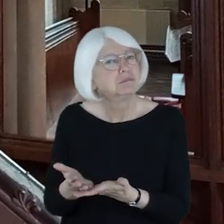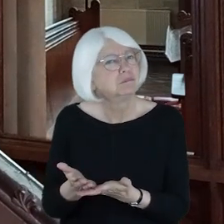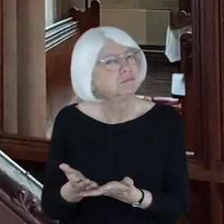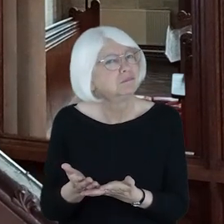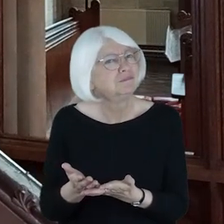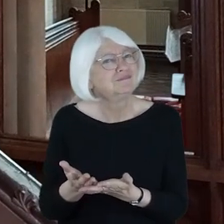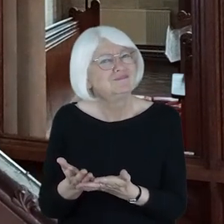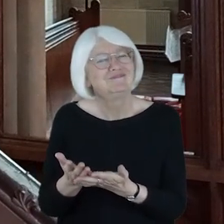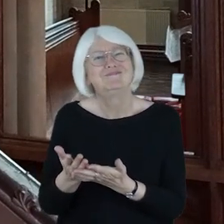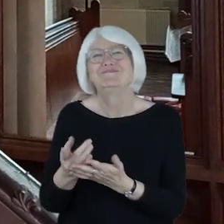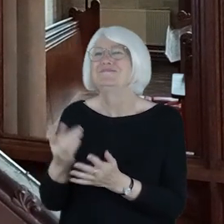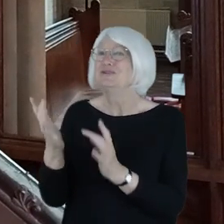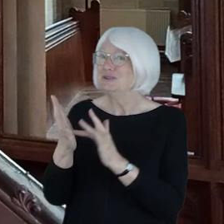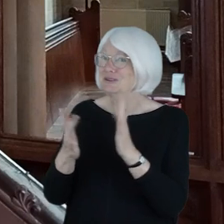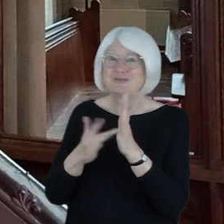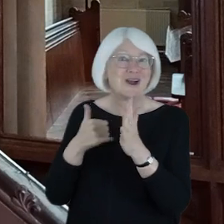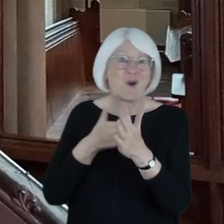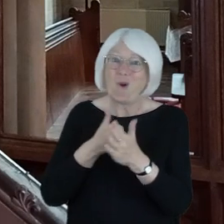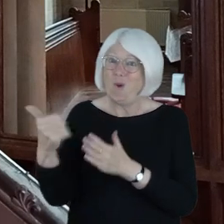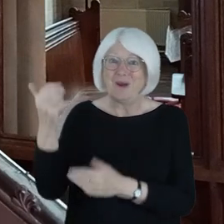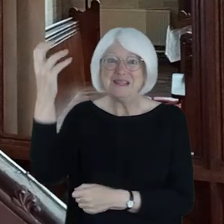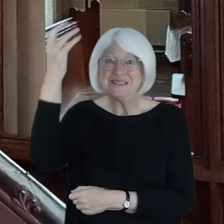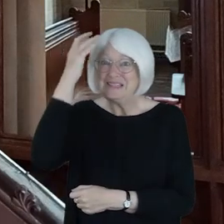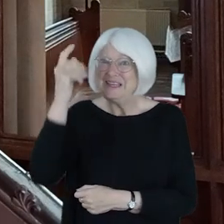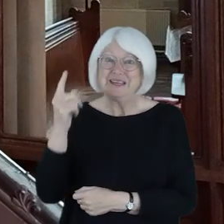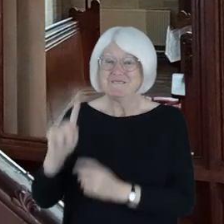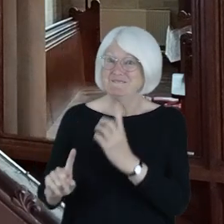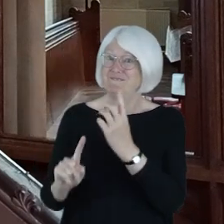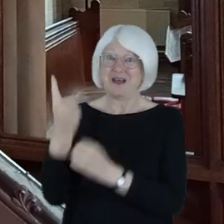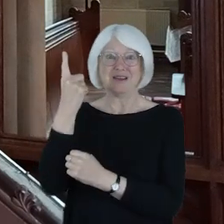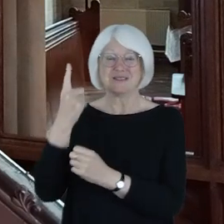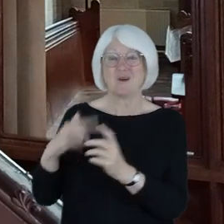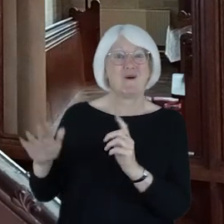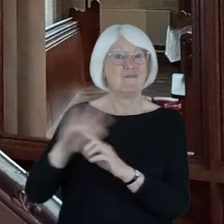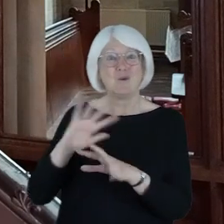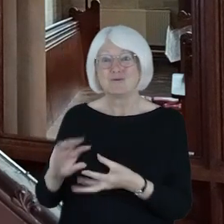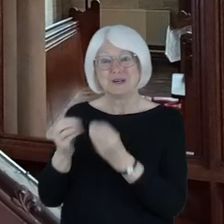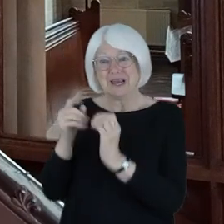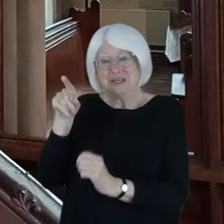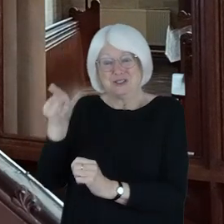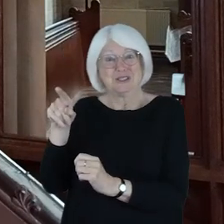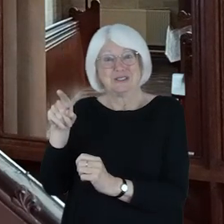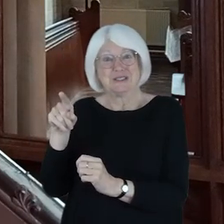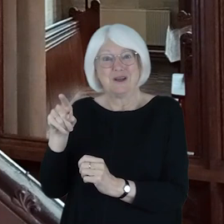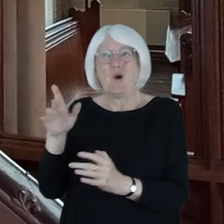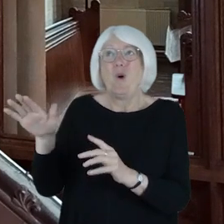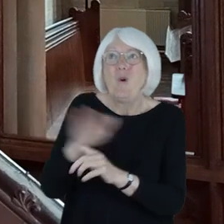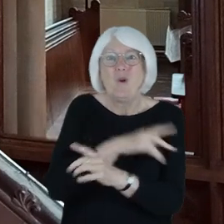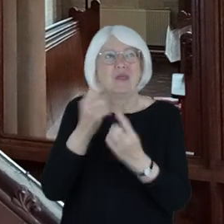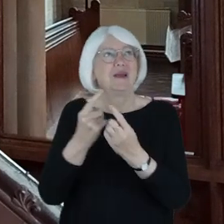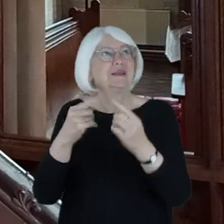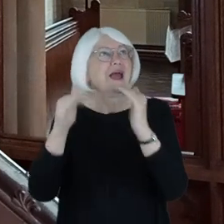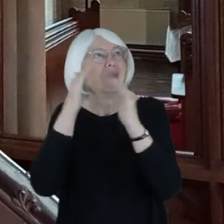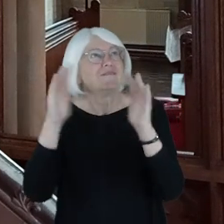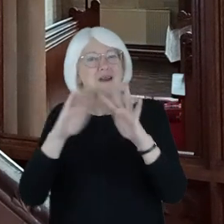always been king, the firstborn of all creation. In him all things in heaven and on earth were created,